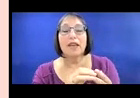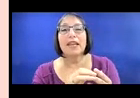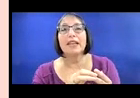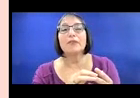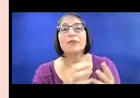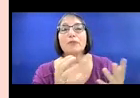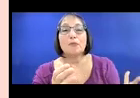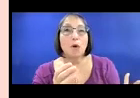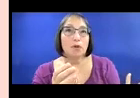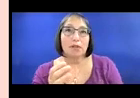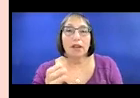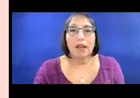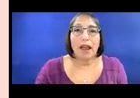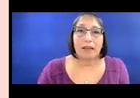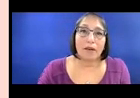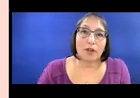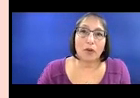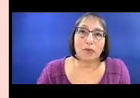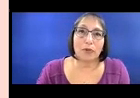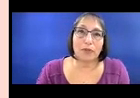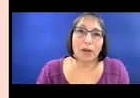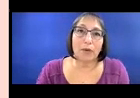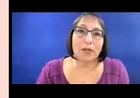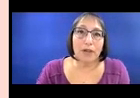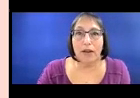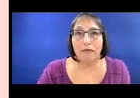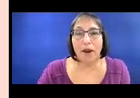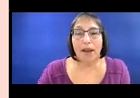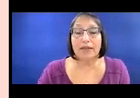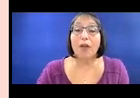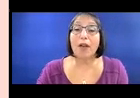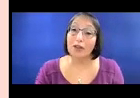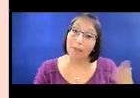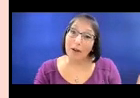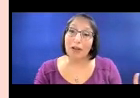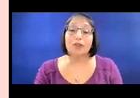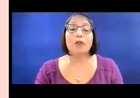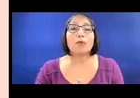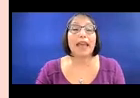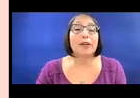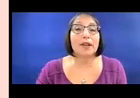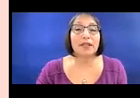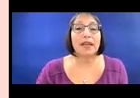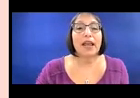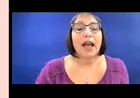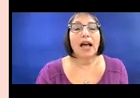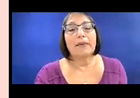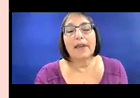COVID into remote, and then we chose to do synchronous learning for ASL, actually some of my colleagues chose asynchronous,